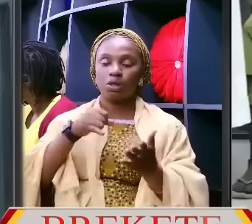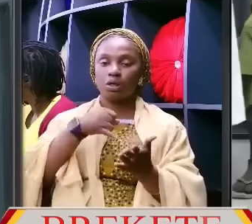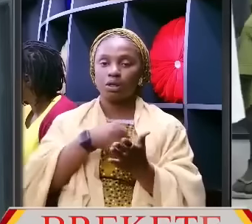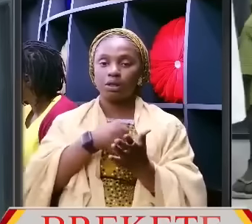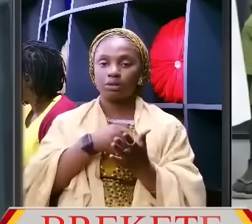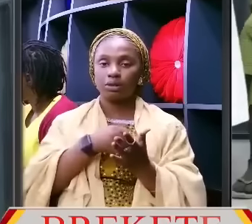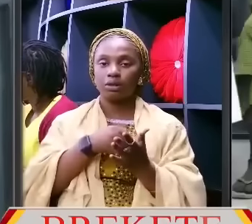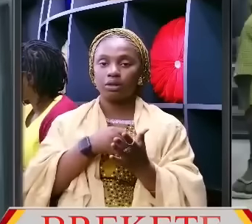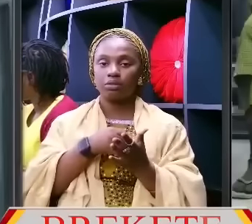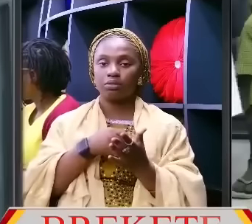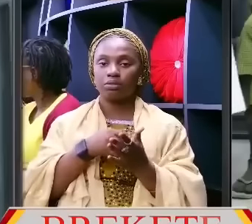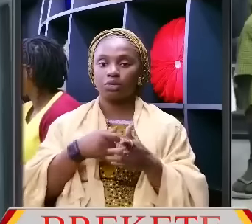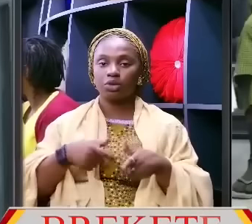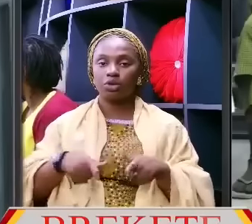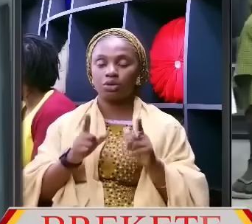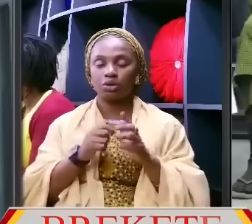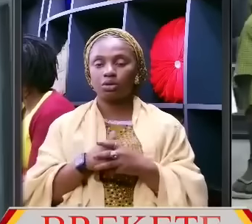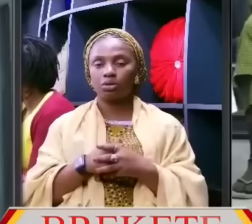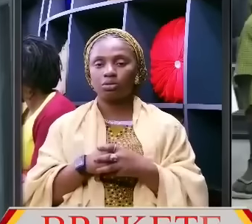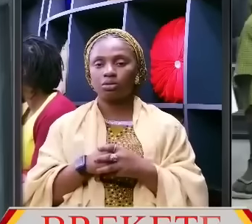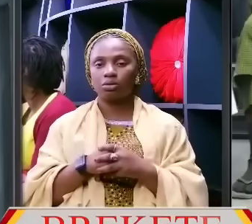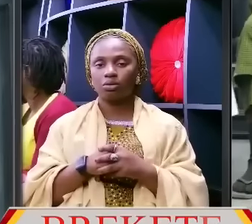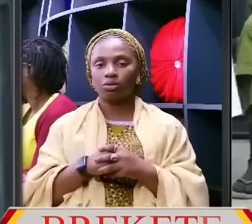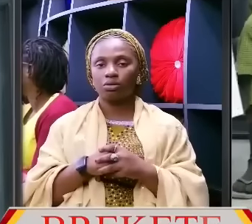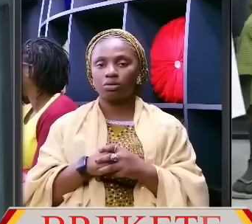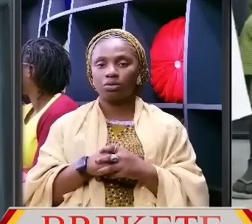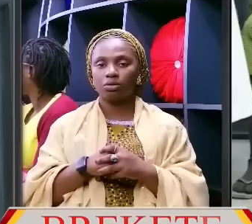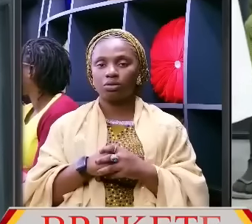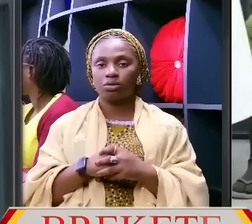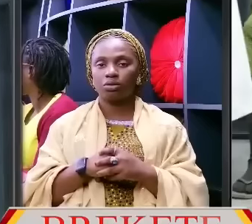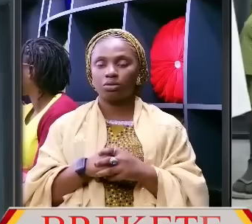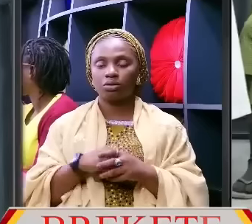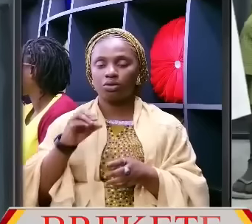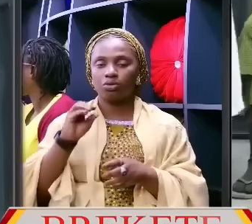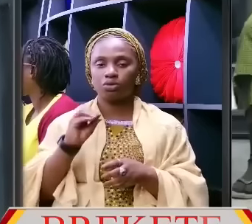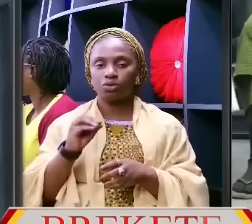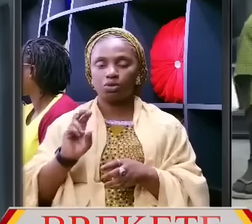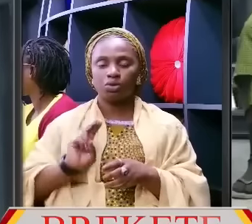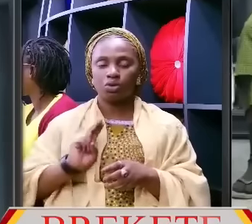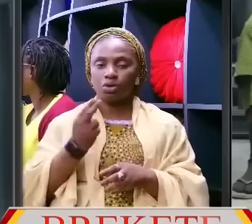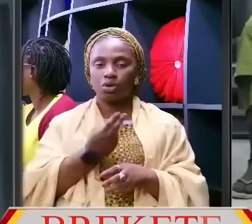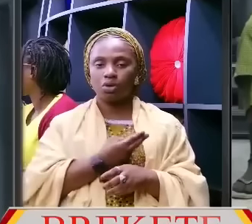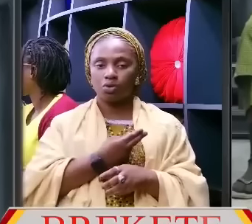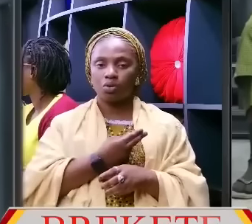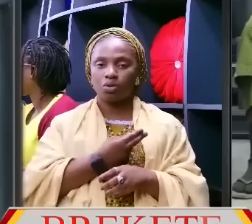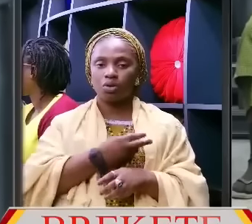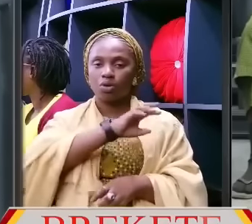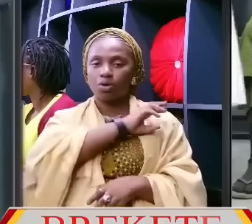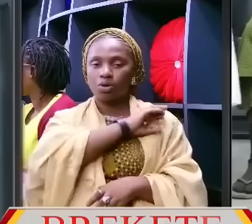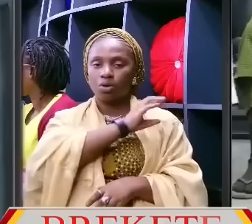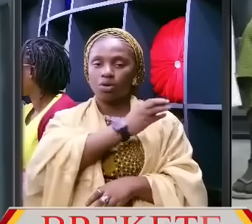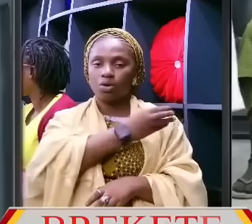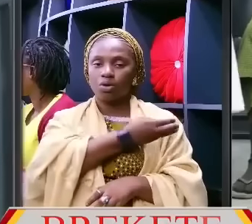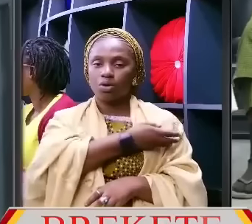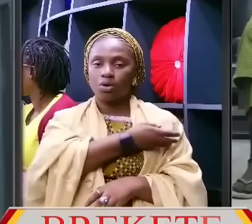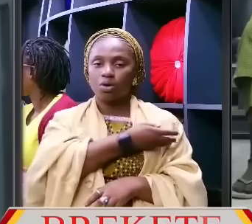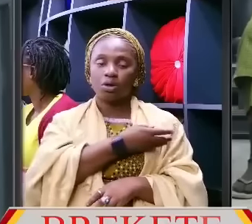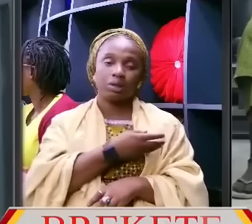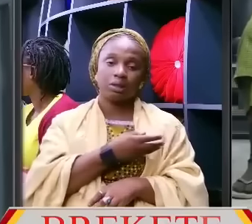Then our highness asked them to carry out Islamically, may they carry out the sharing. So